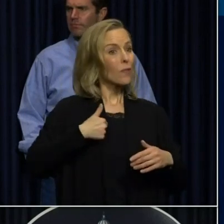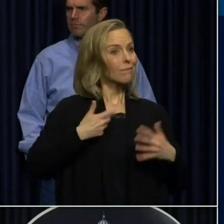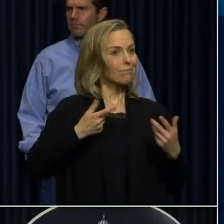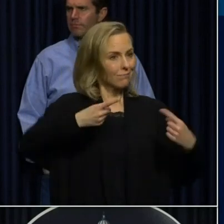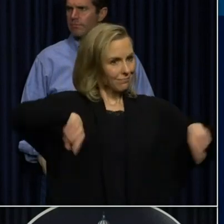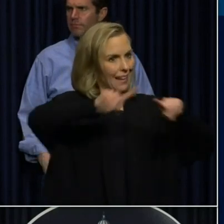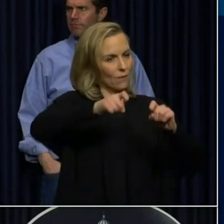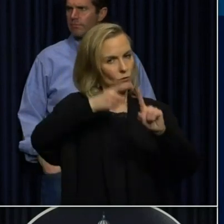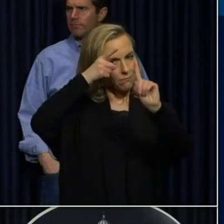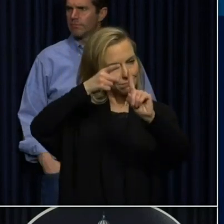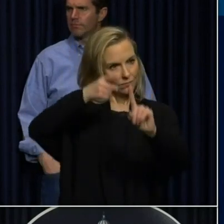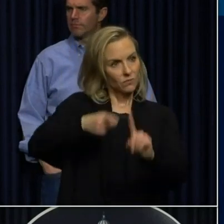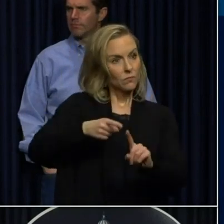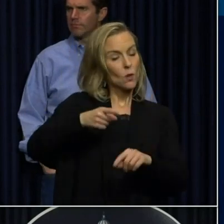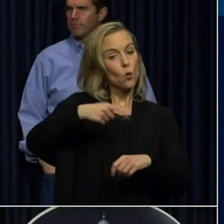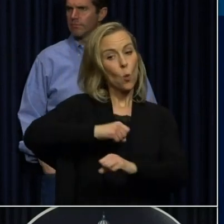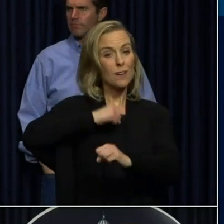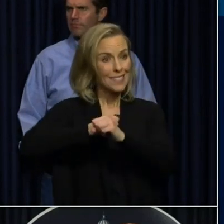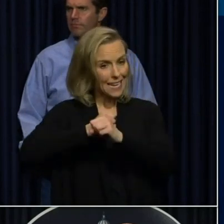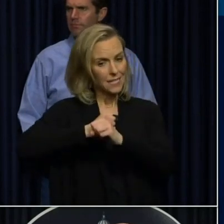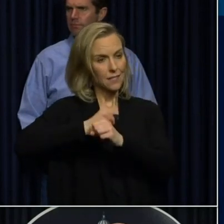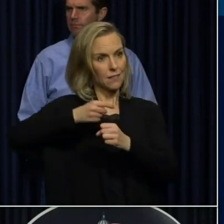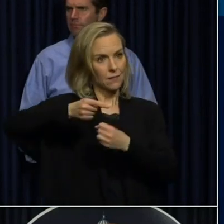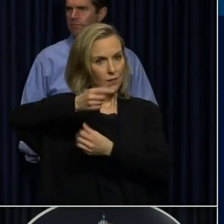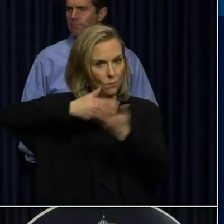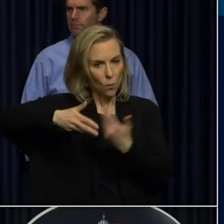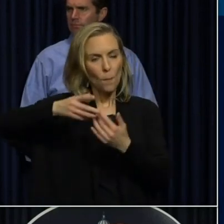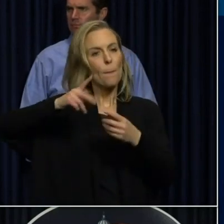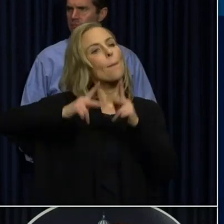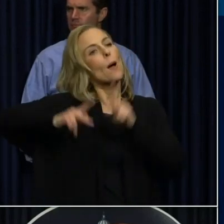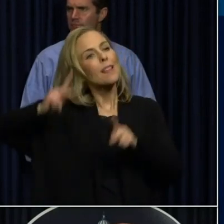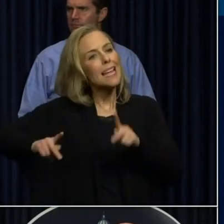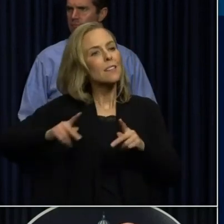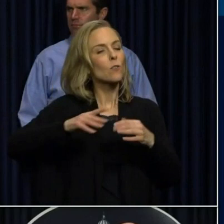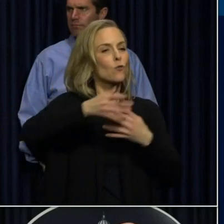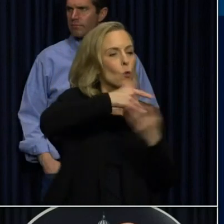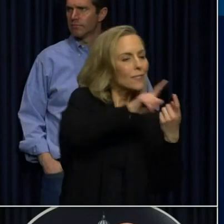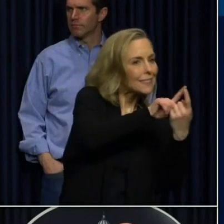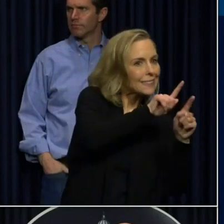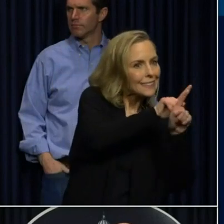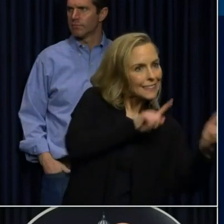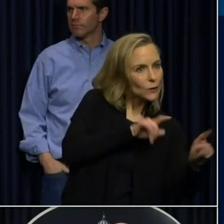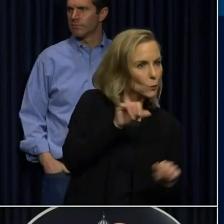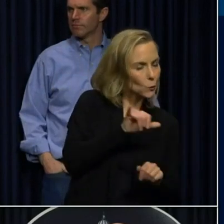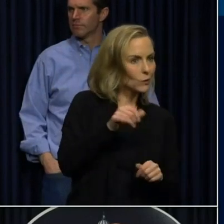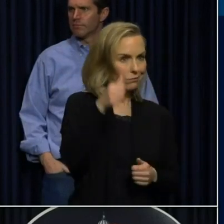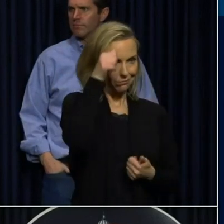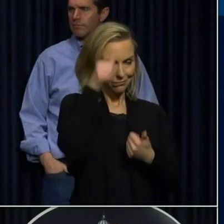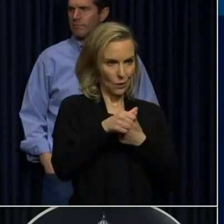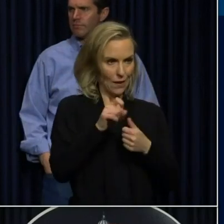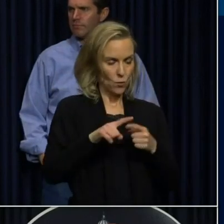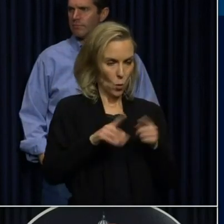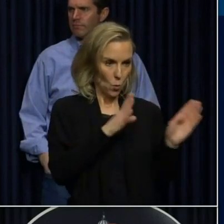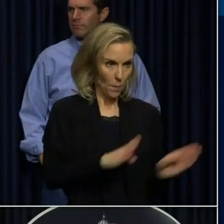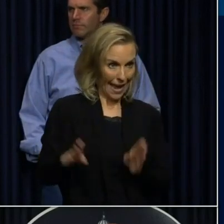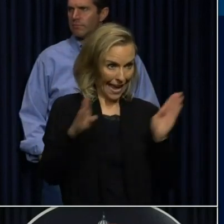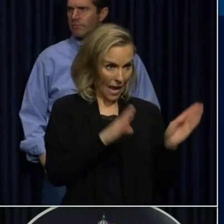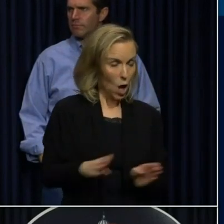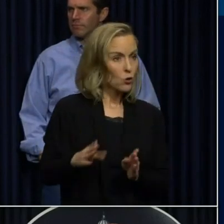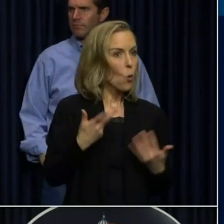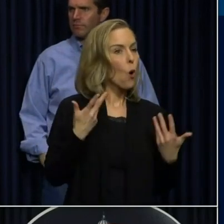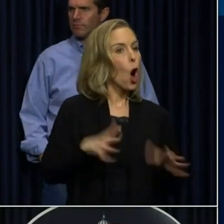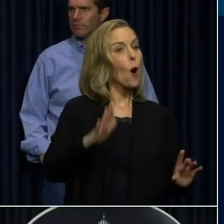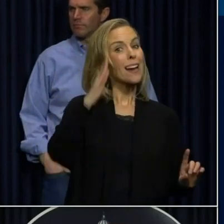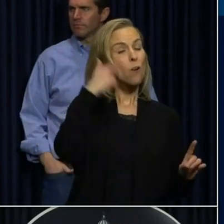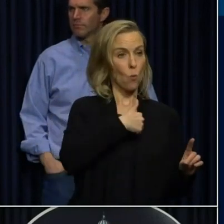the protecting populations and social distancing with you, we're going to have to keep prepared so that if we see another